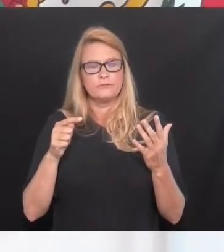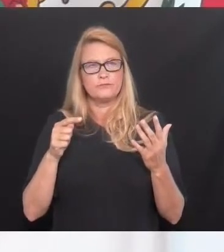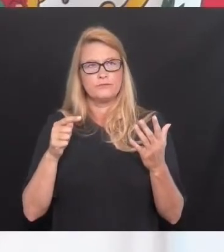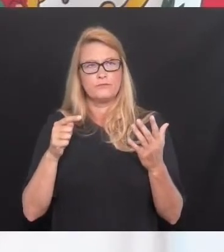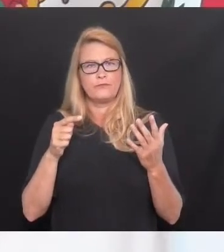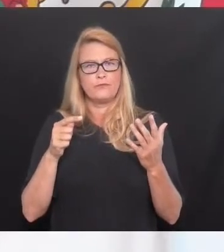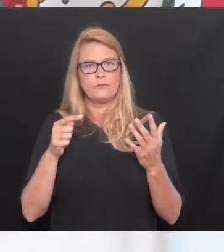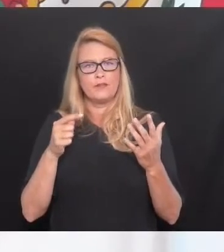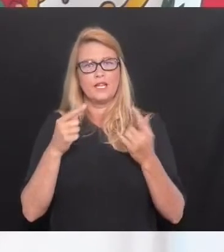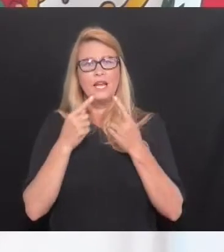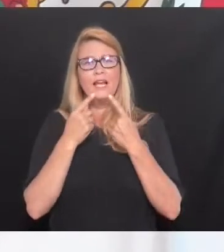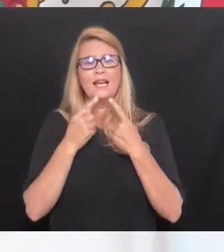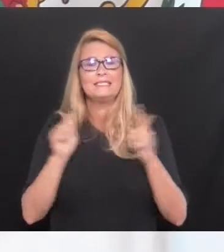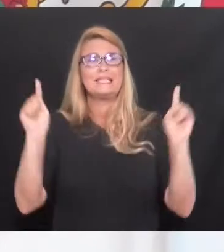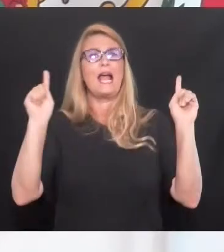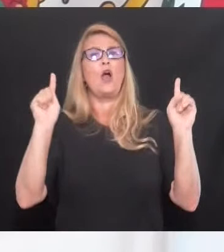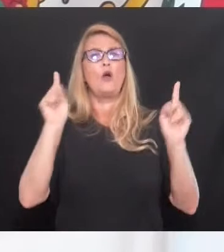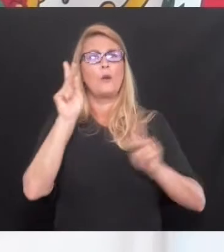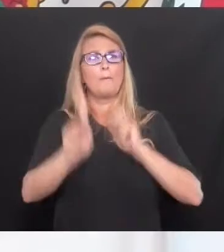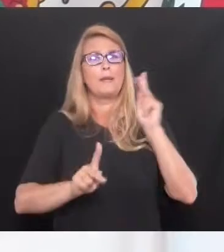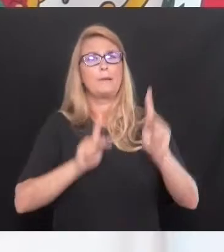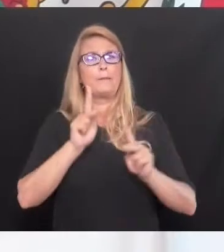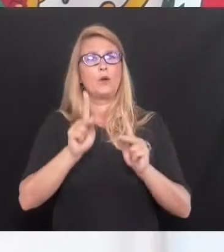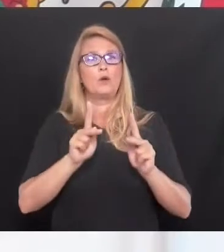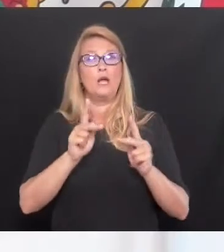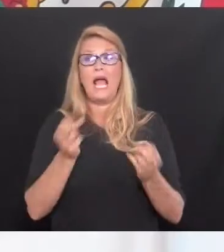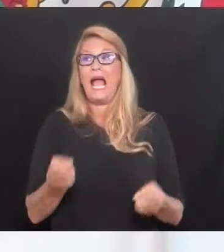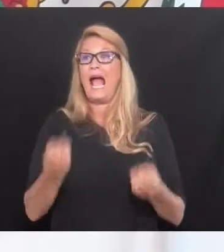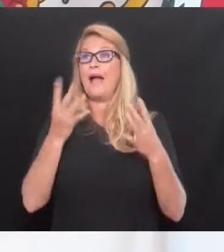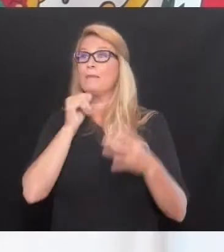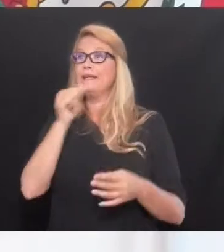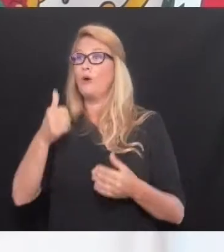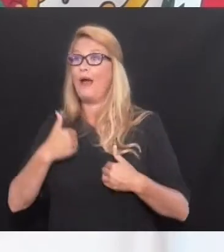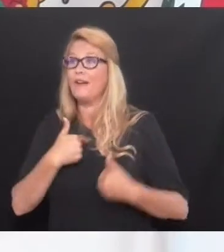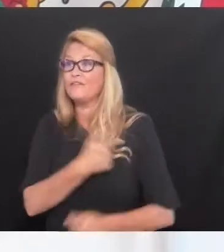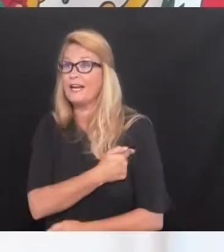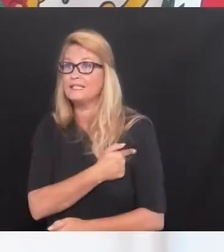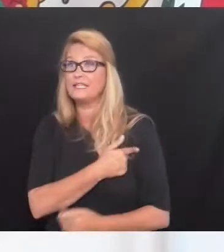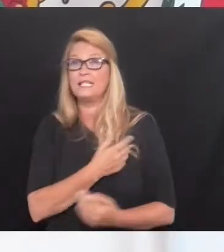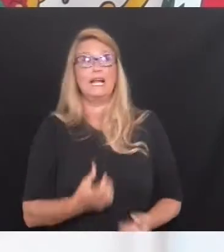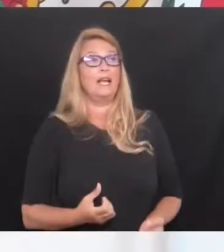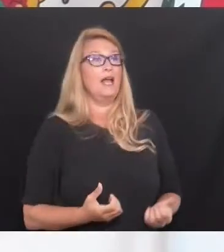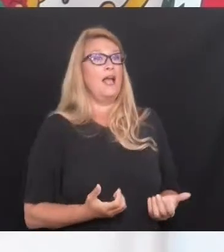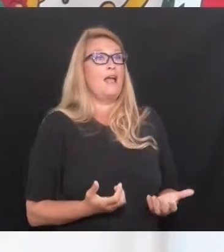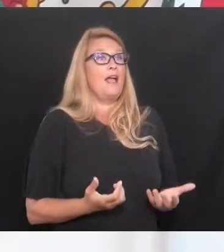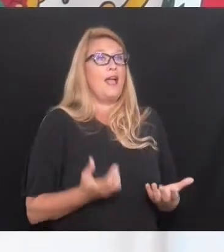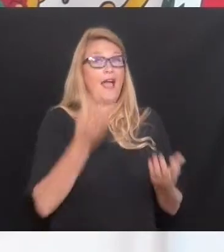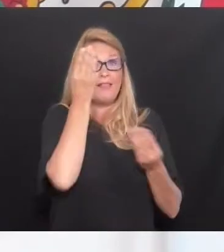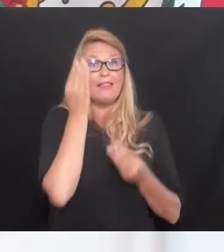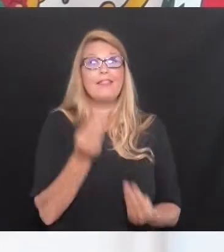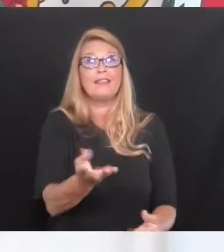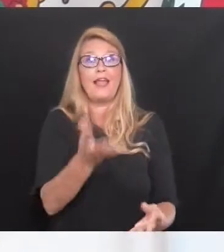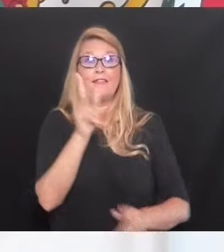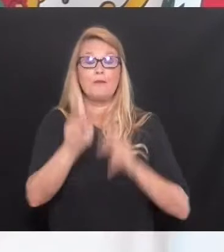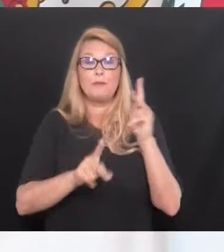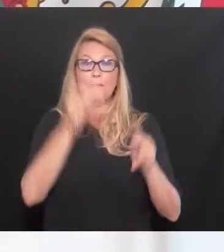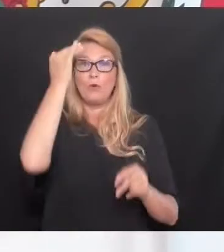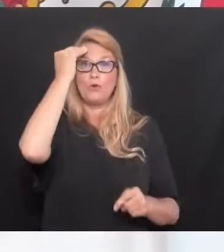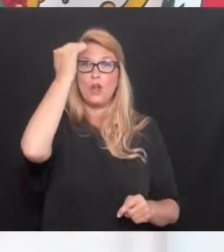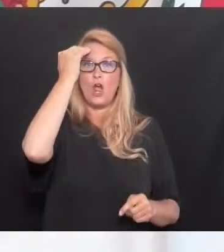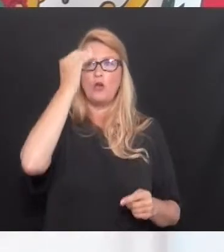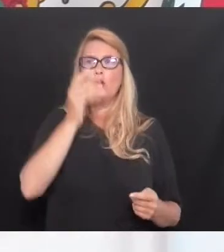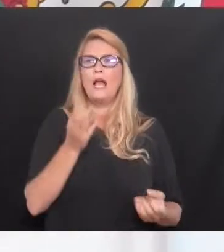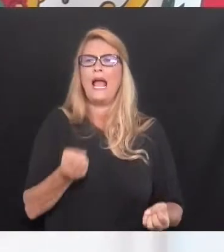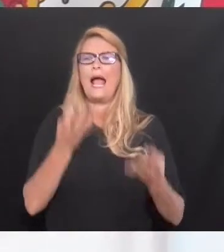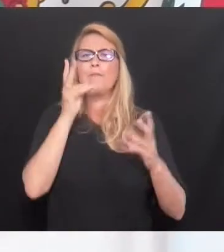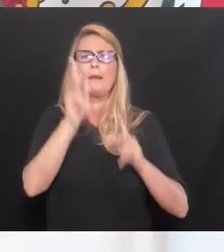tell people these numbers. Tell people how many people are not vaccinated. Tell people the numbers of folks that are in the hospital